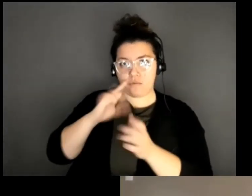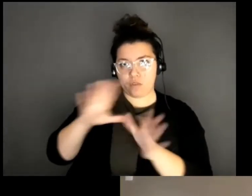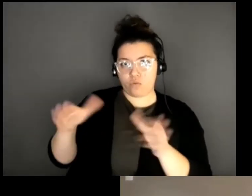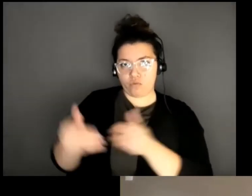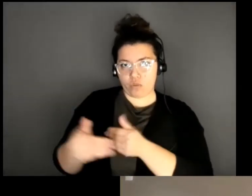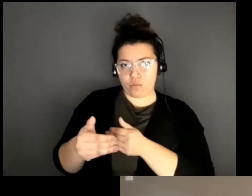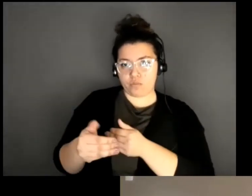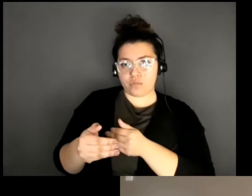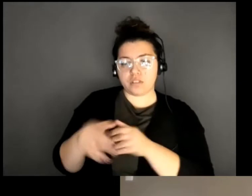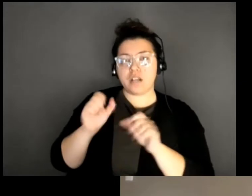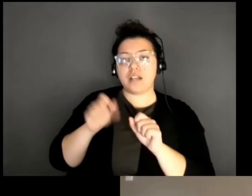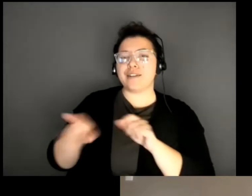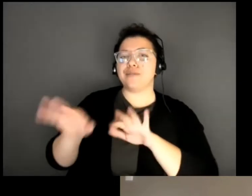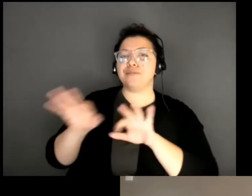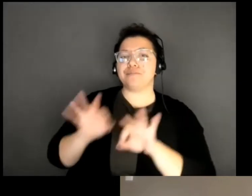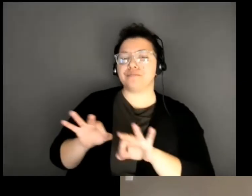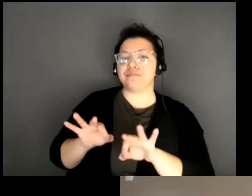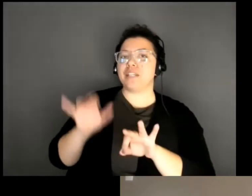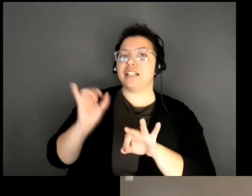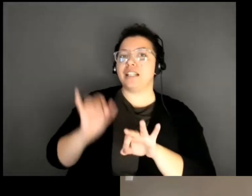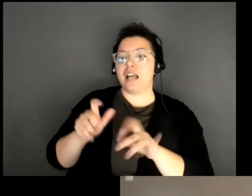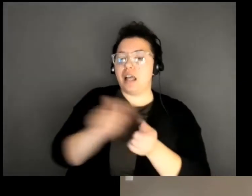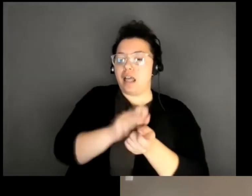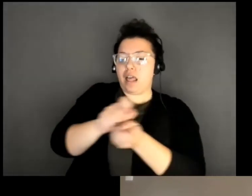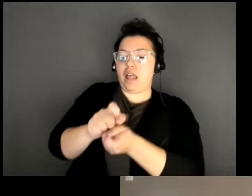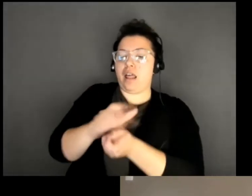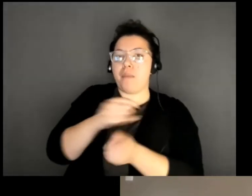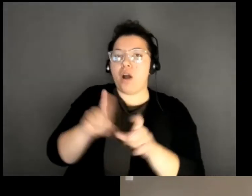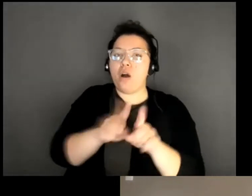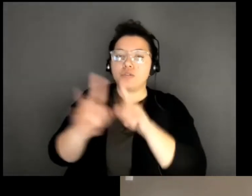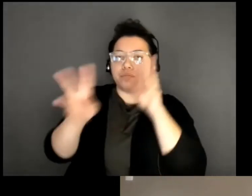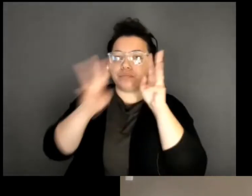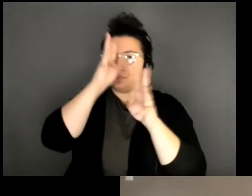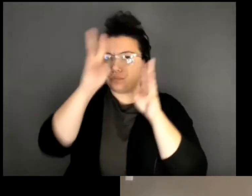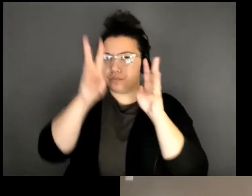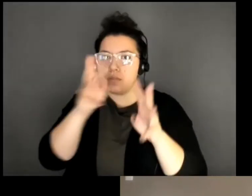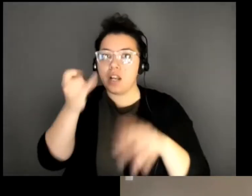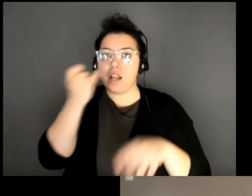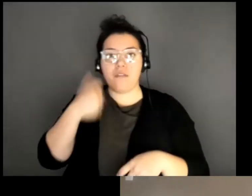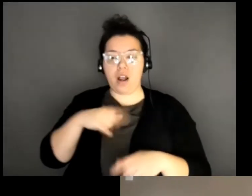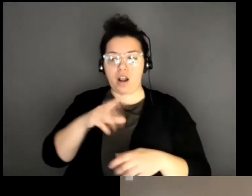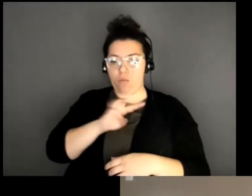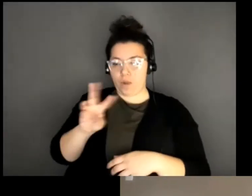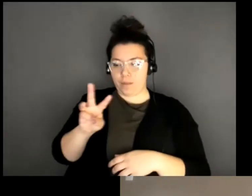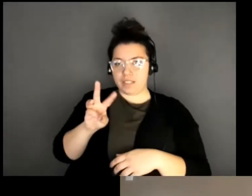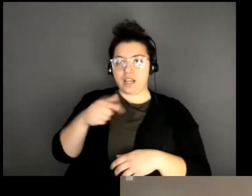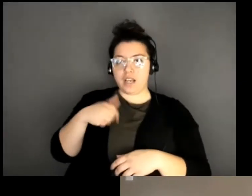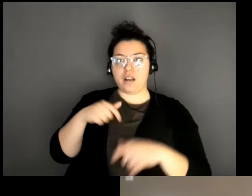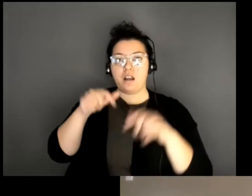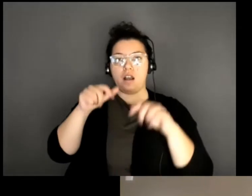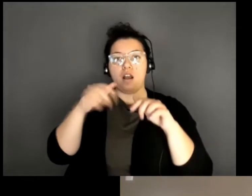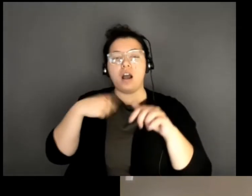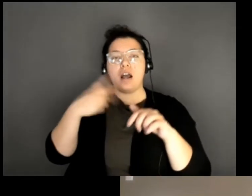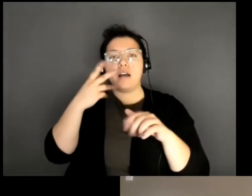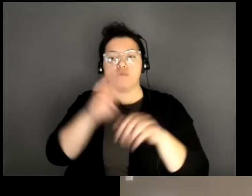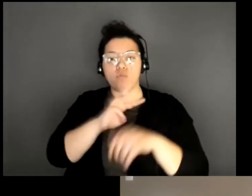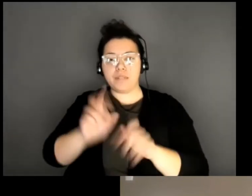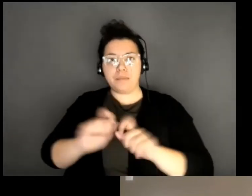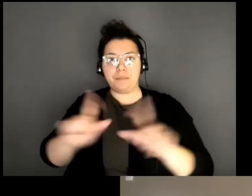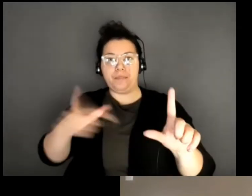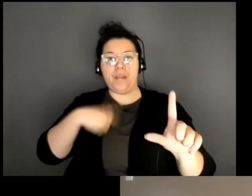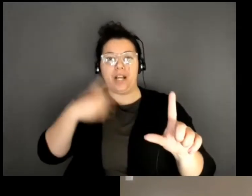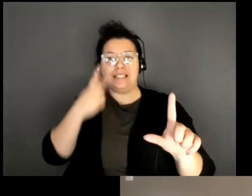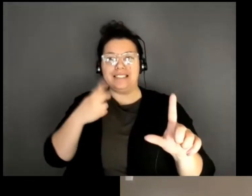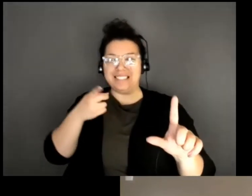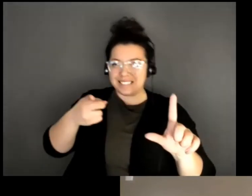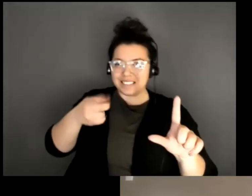the science and the art, as you said. When I show up on your website, why do I see a certain price? How does this